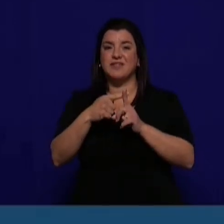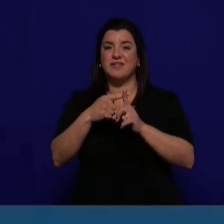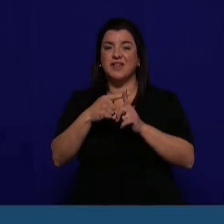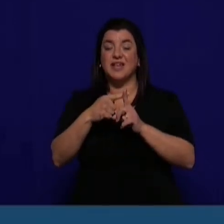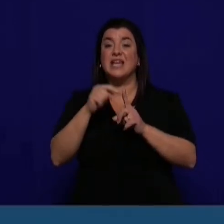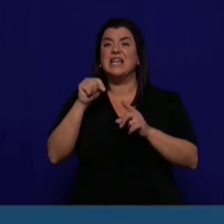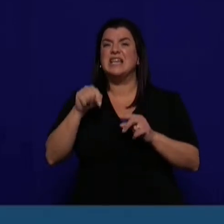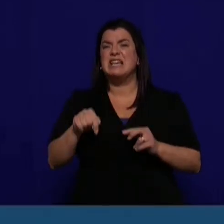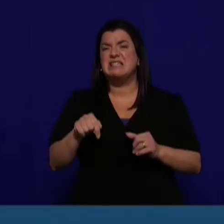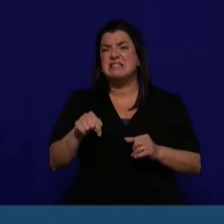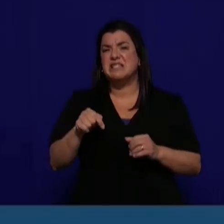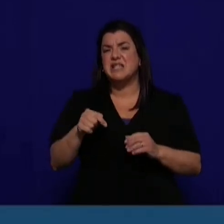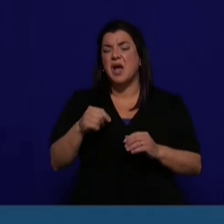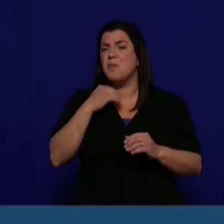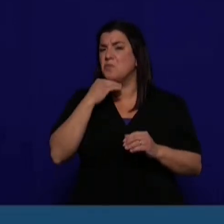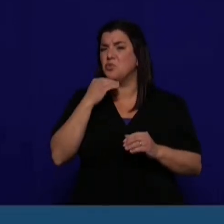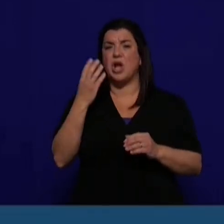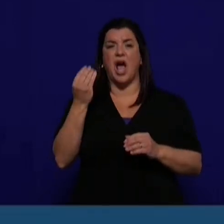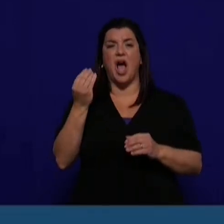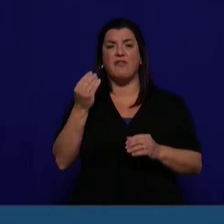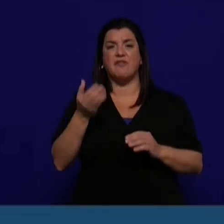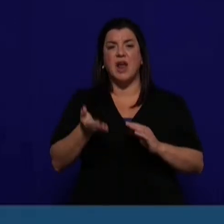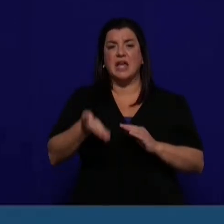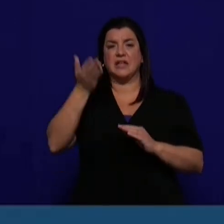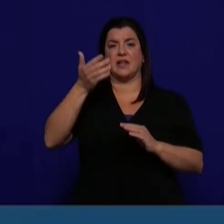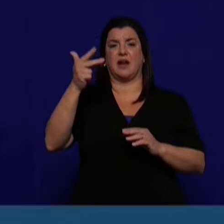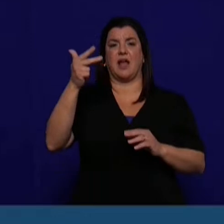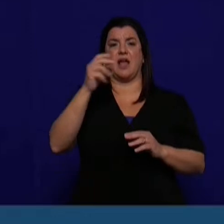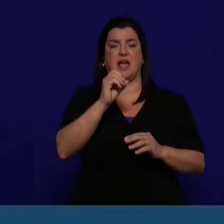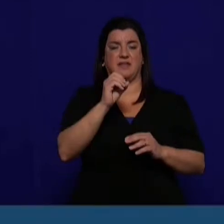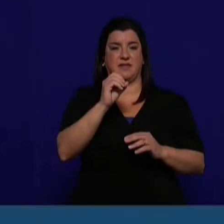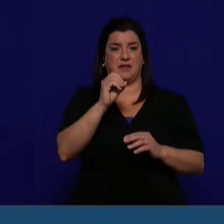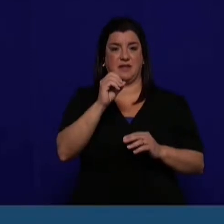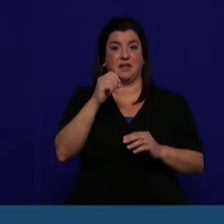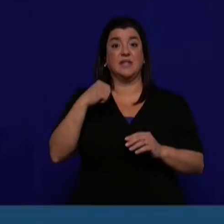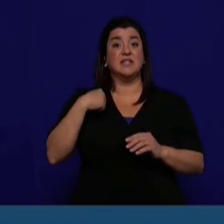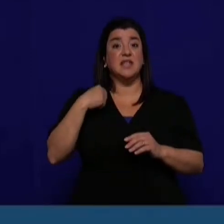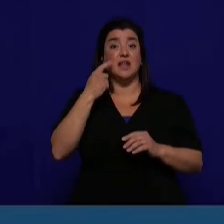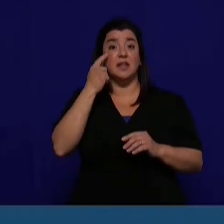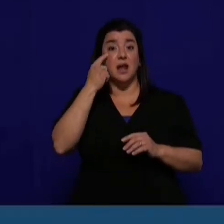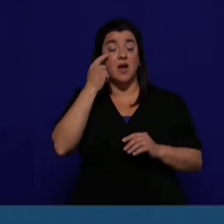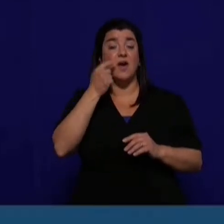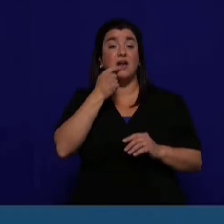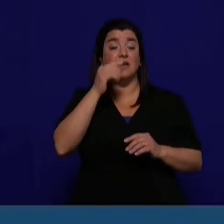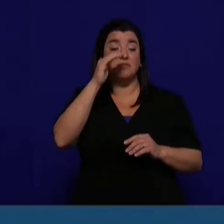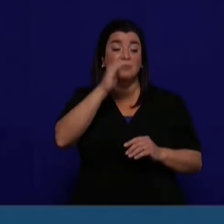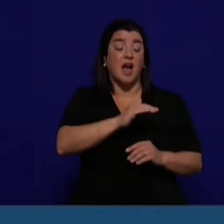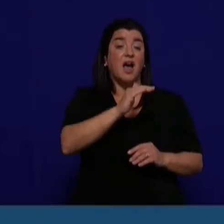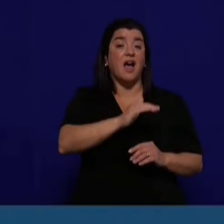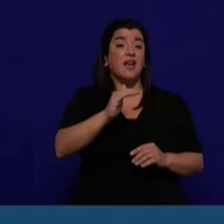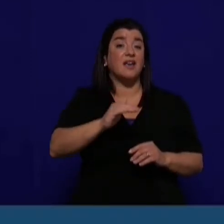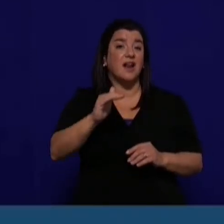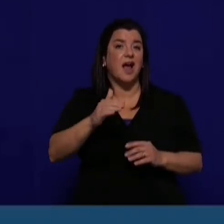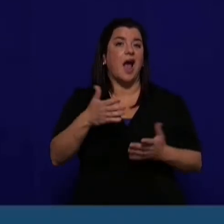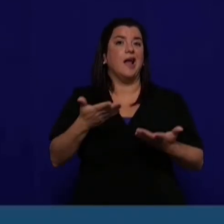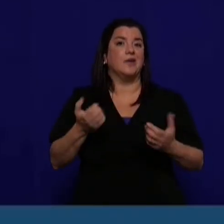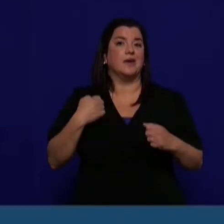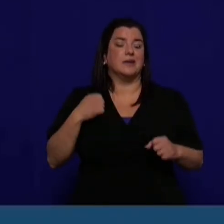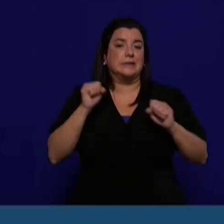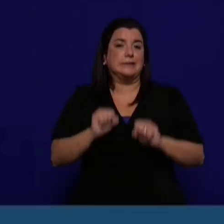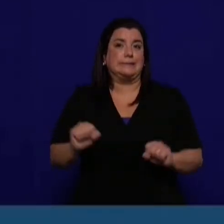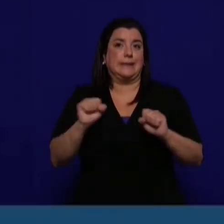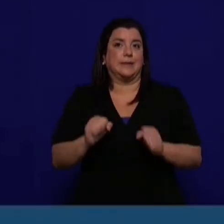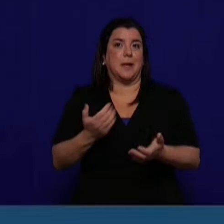sena dejjem nieżel l-isfel u hemmhekk tara l-efficacy ta' din il-vaccine u anke dejjem nistennew li kif aħna